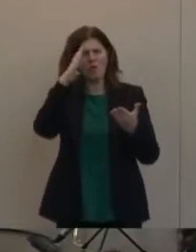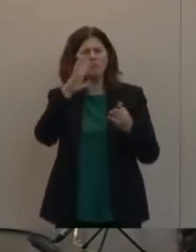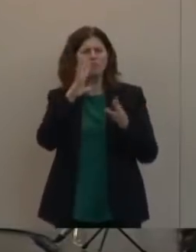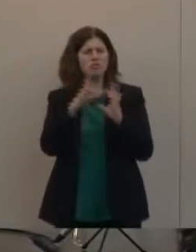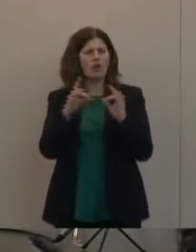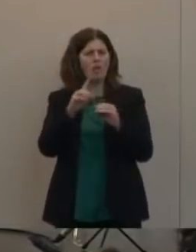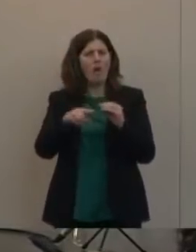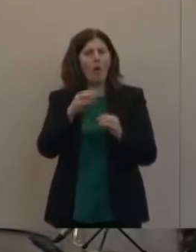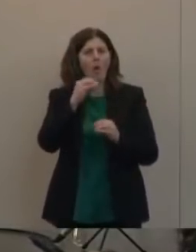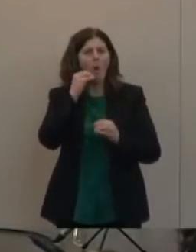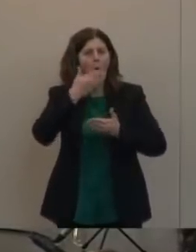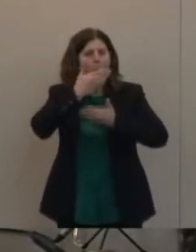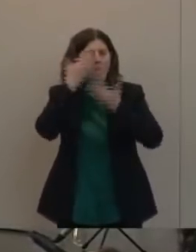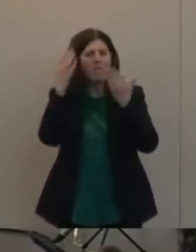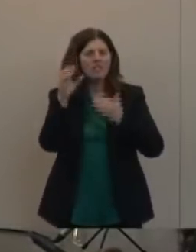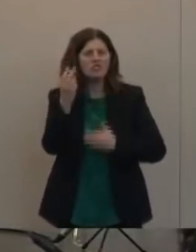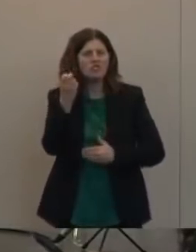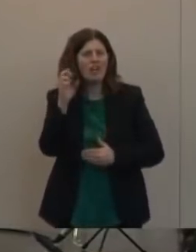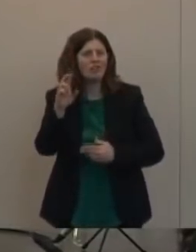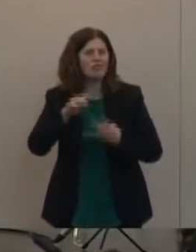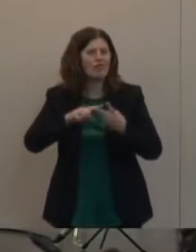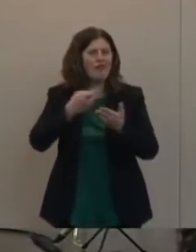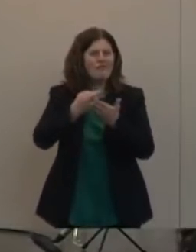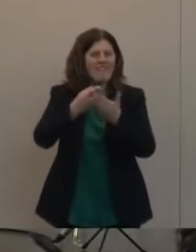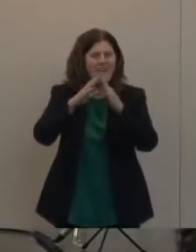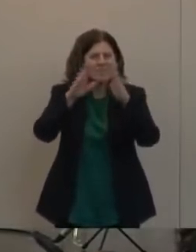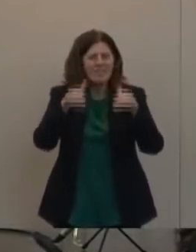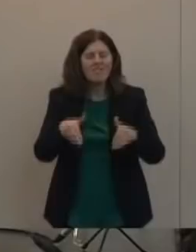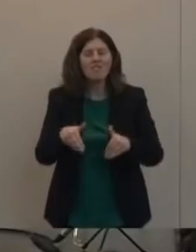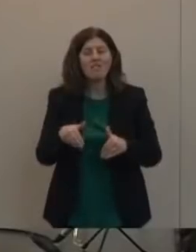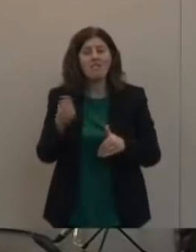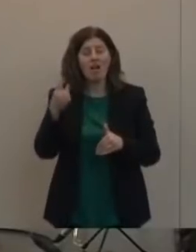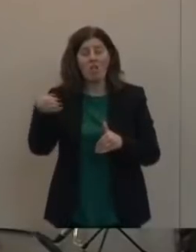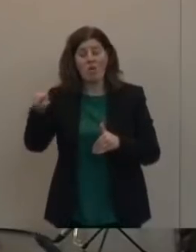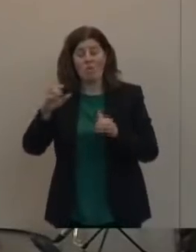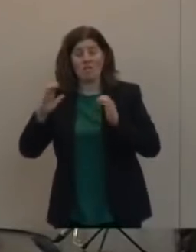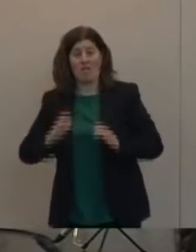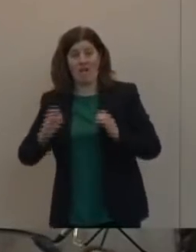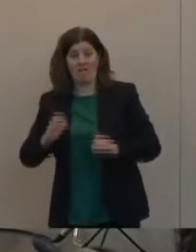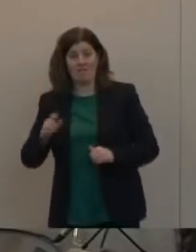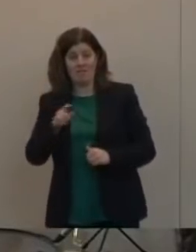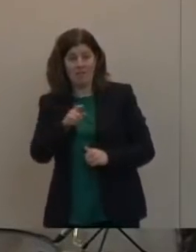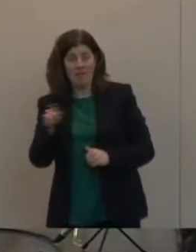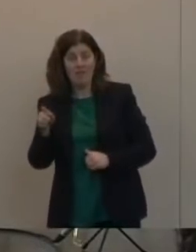homeless shelters and these rehab shelters, that the clients are,